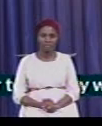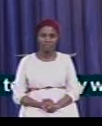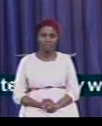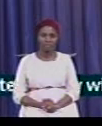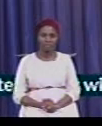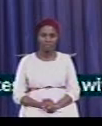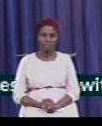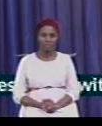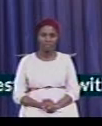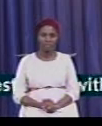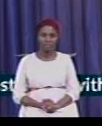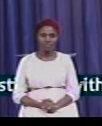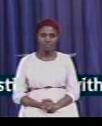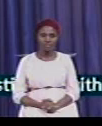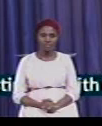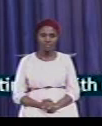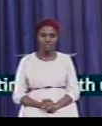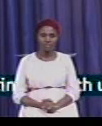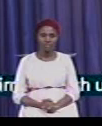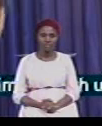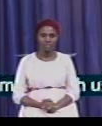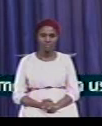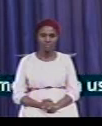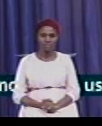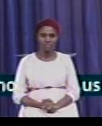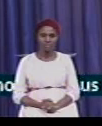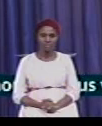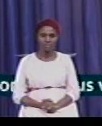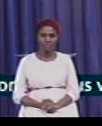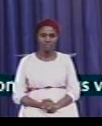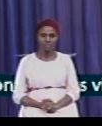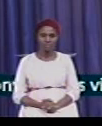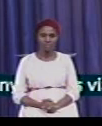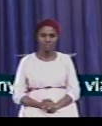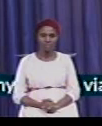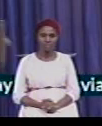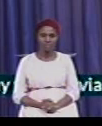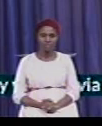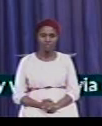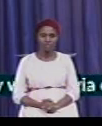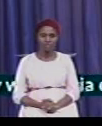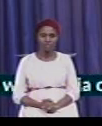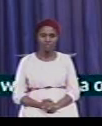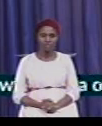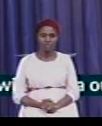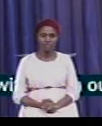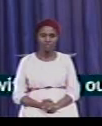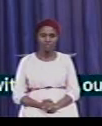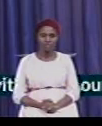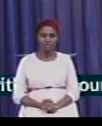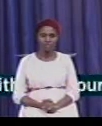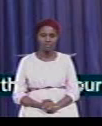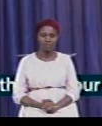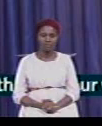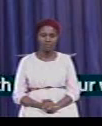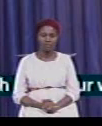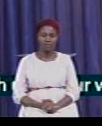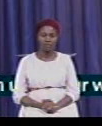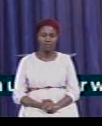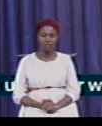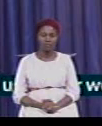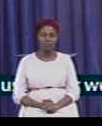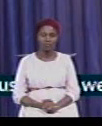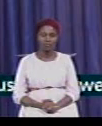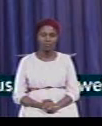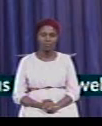nyankopon kama kuma de me fro bi na me kanchire ne direct de mi hia bofra no onfa bofra ne mbrem beyin no bue na no